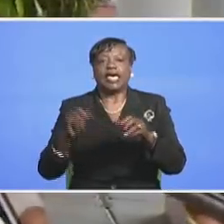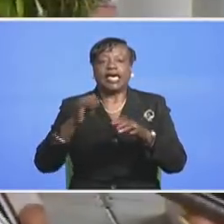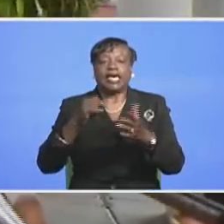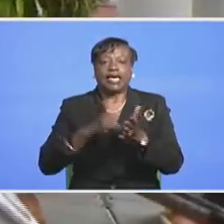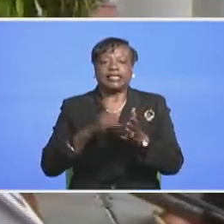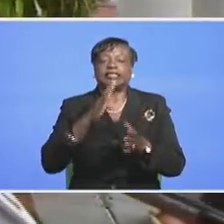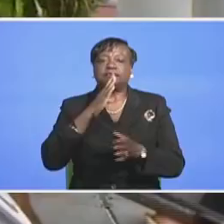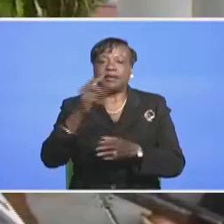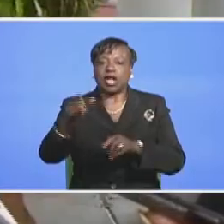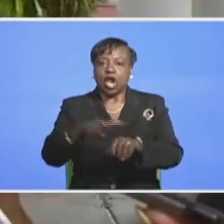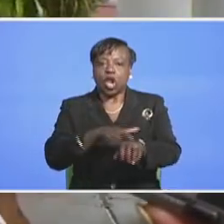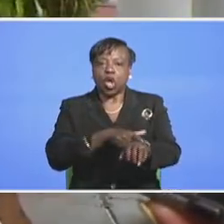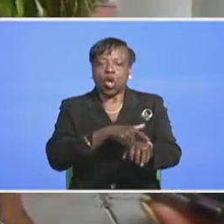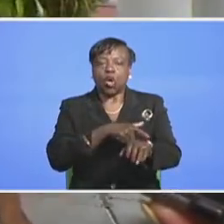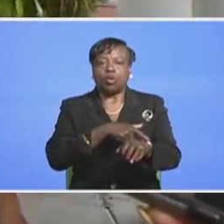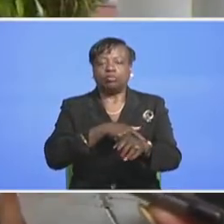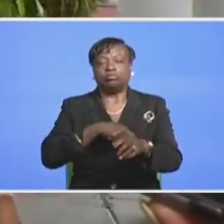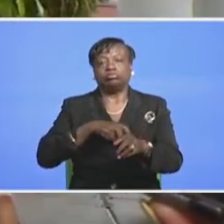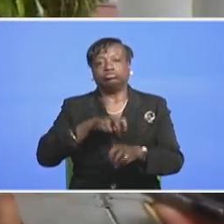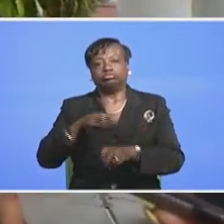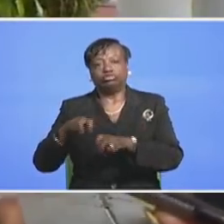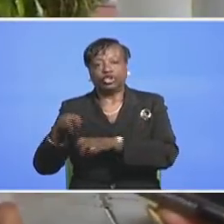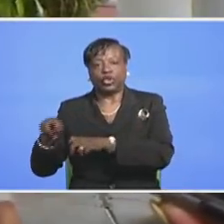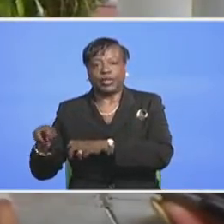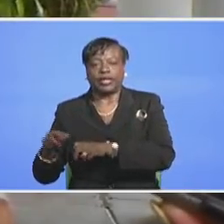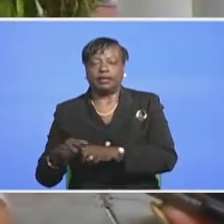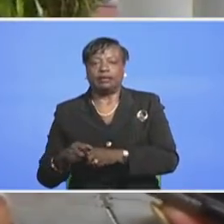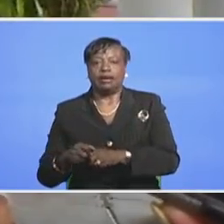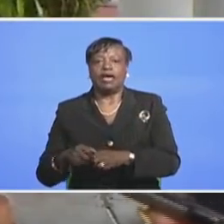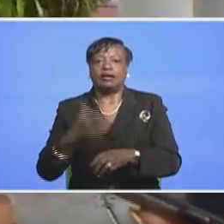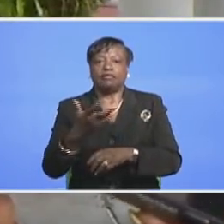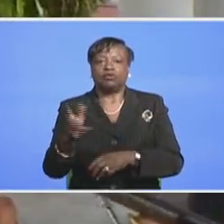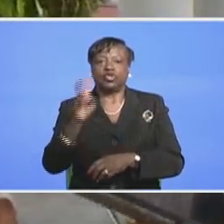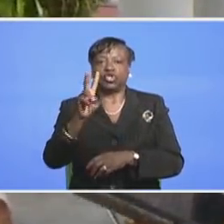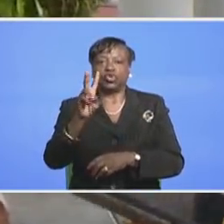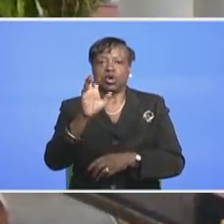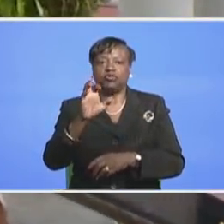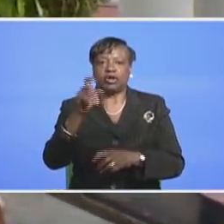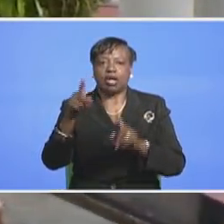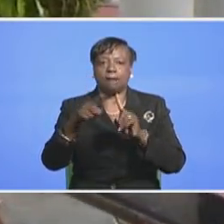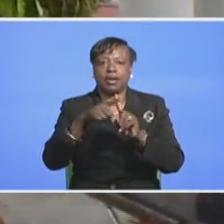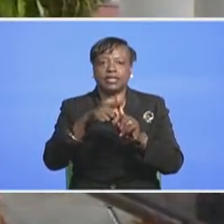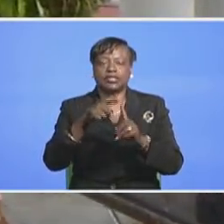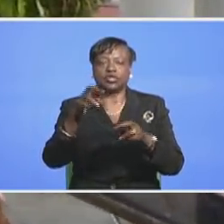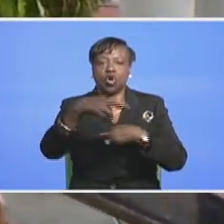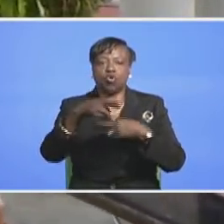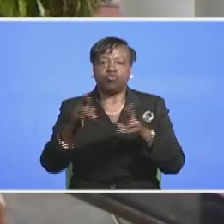journey, and those 200 plus rooms that are coming on stream today,